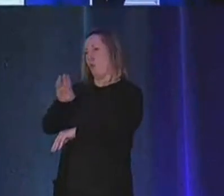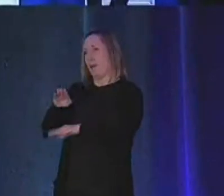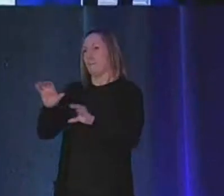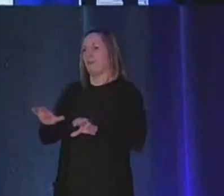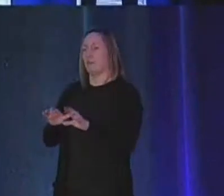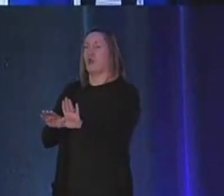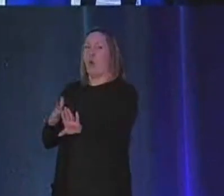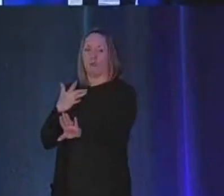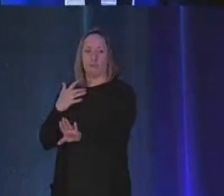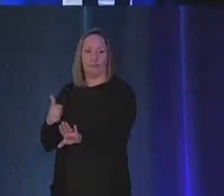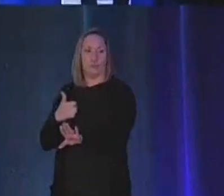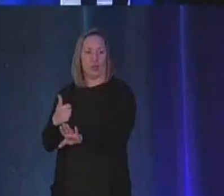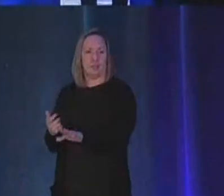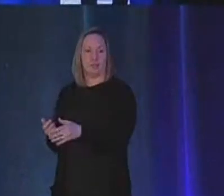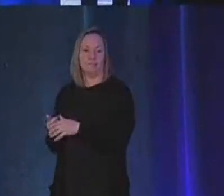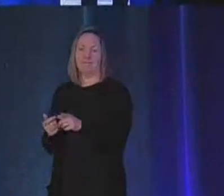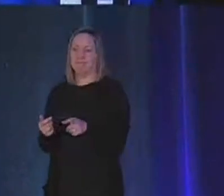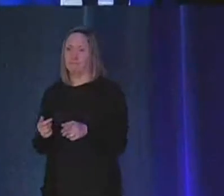Oh, sorry about that.